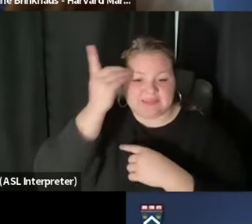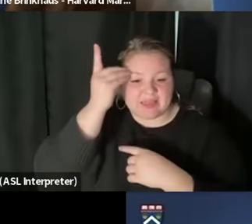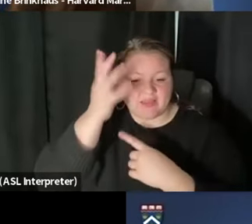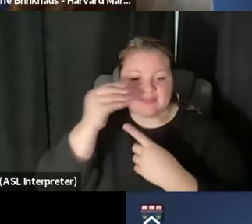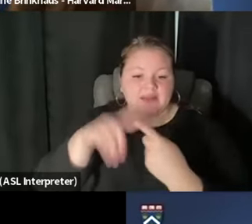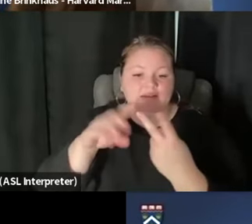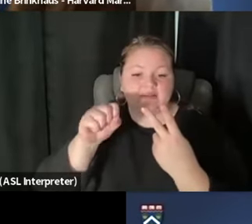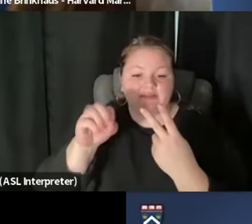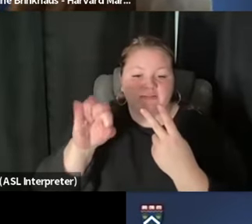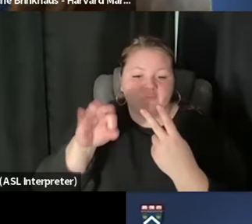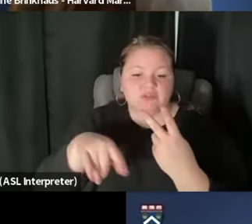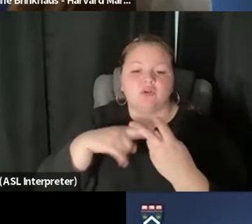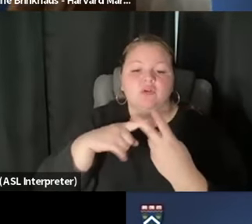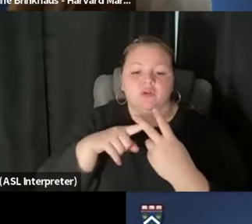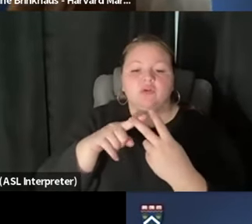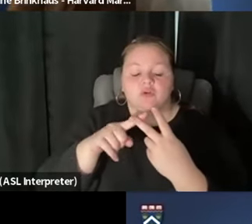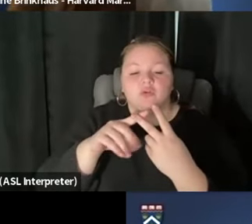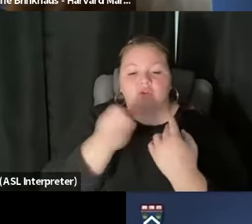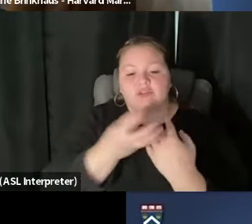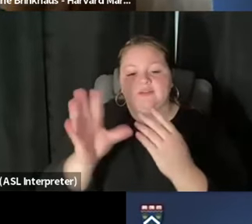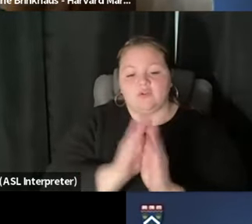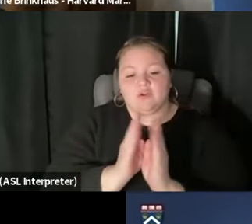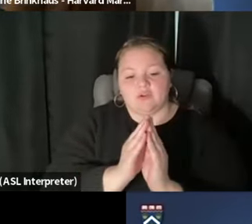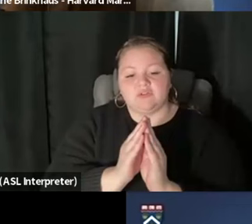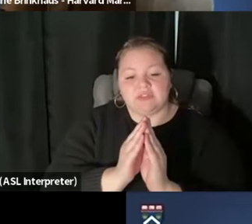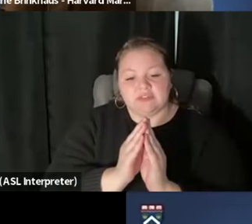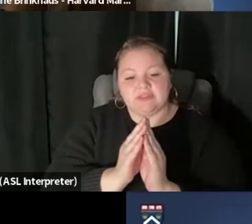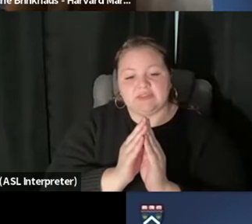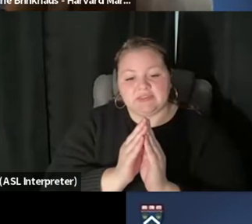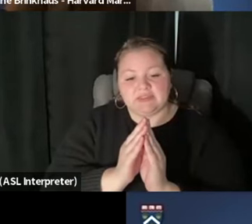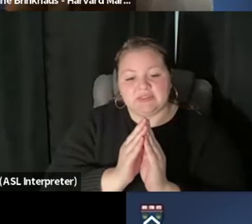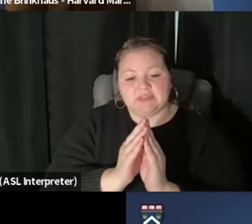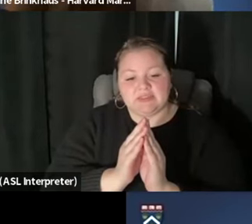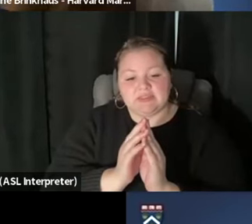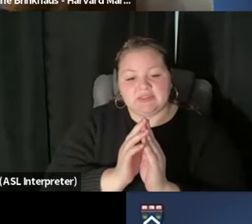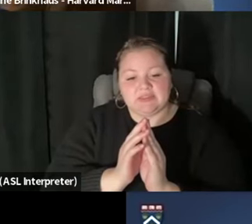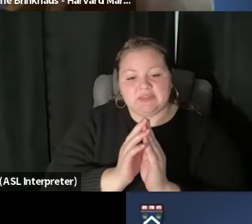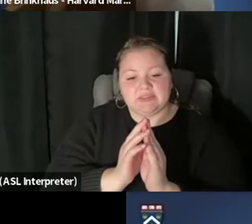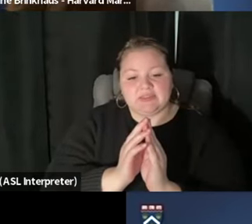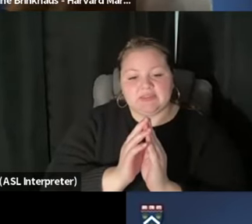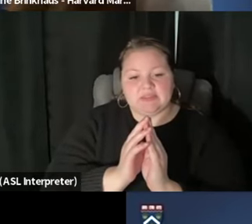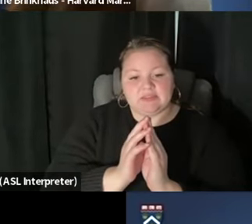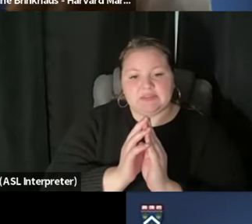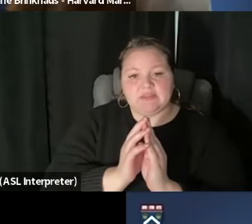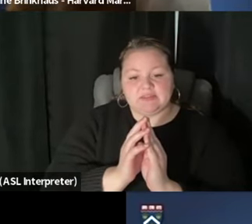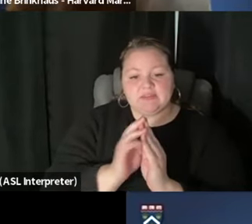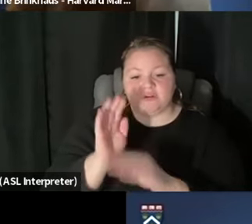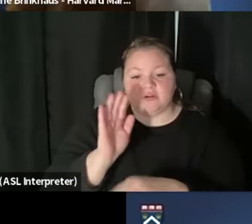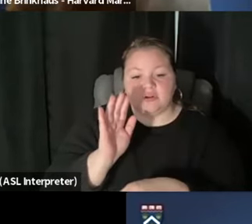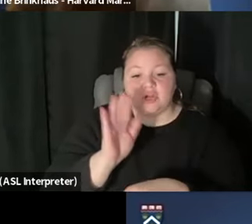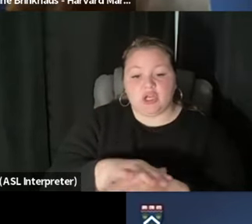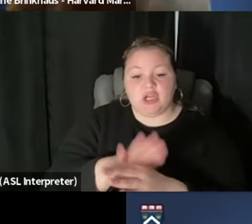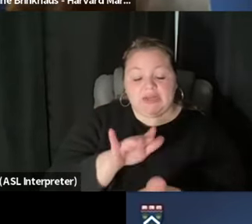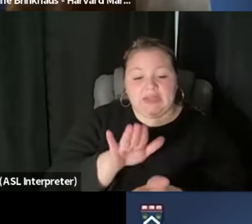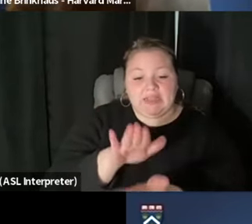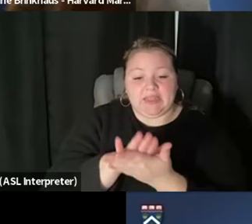I am very thankful. It is a fantastic opportunity, and it's not only on campus, but there are also online events.